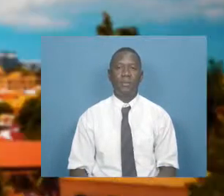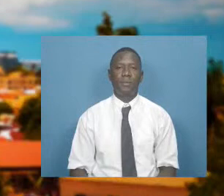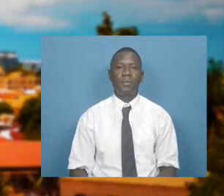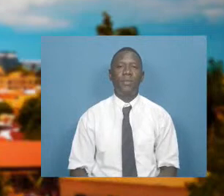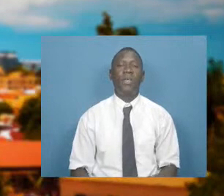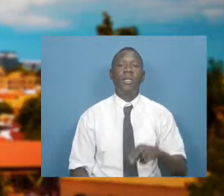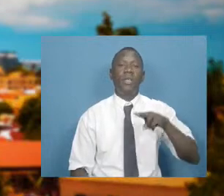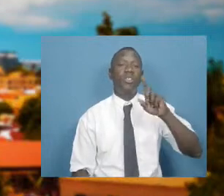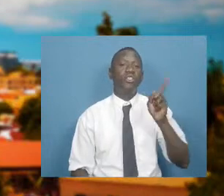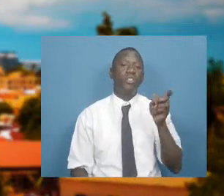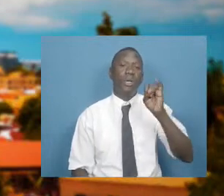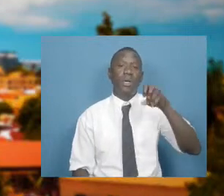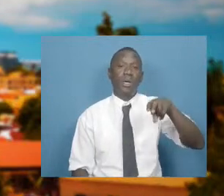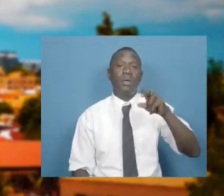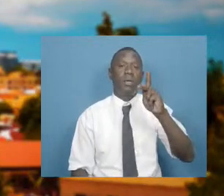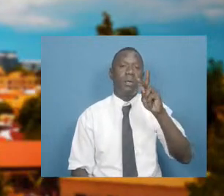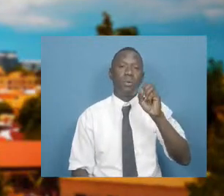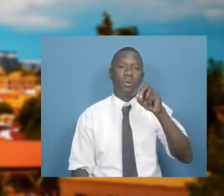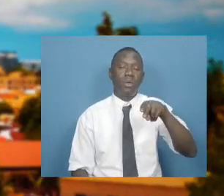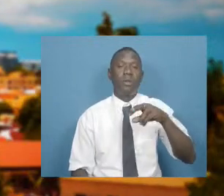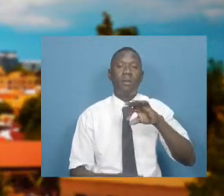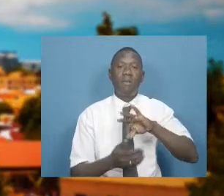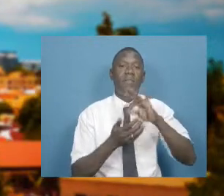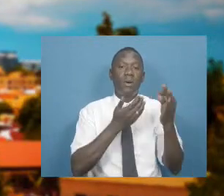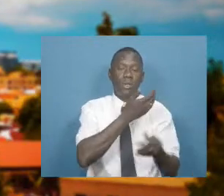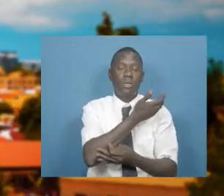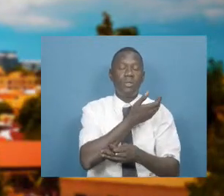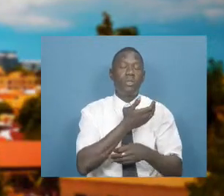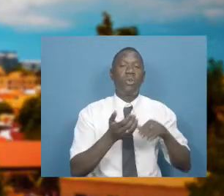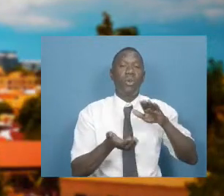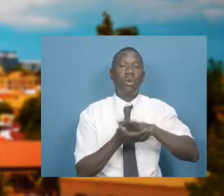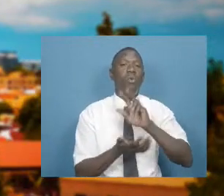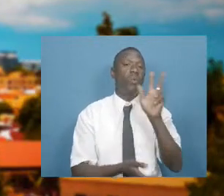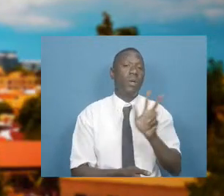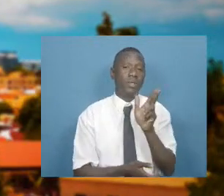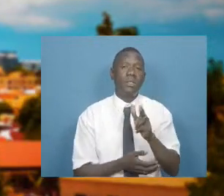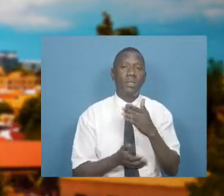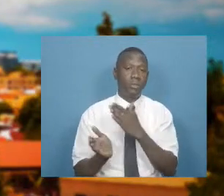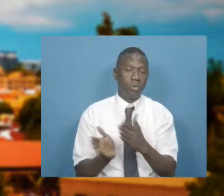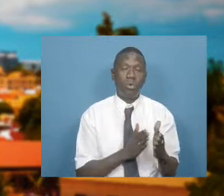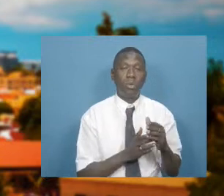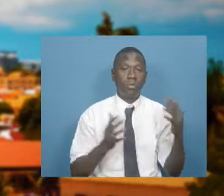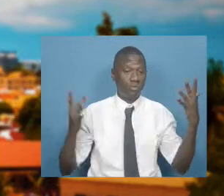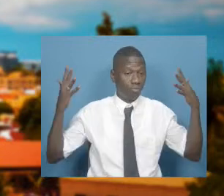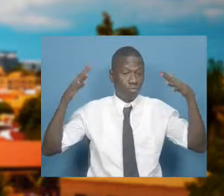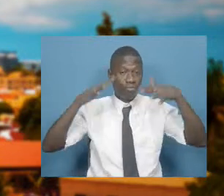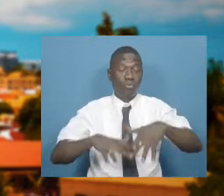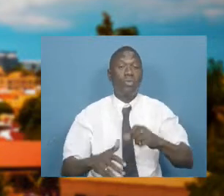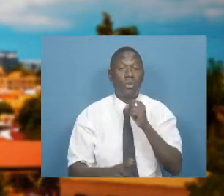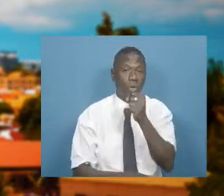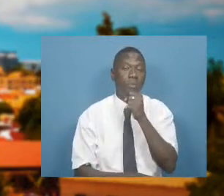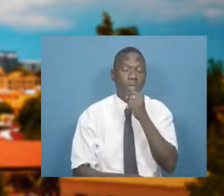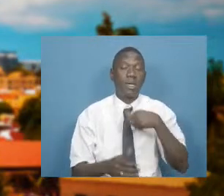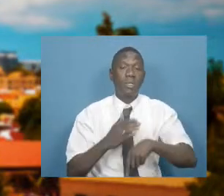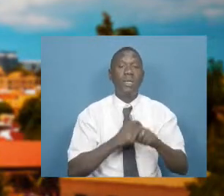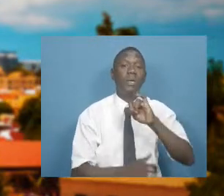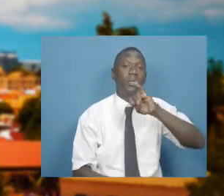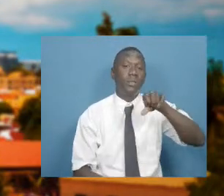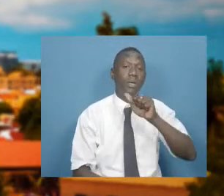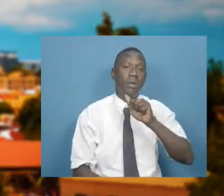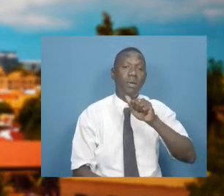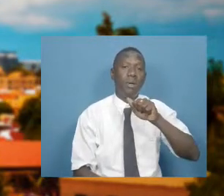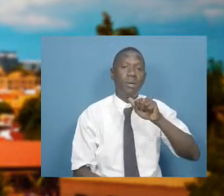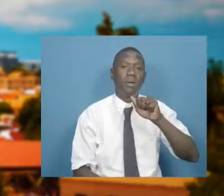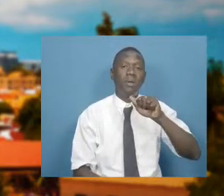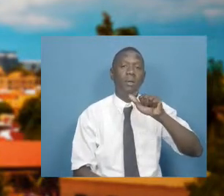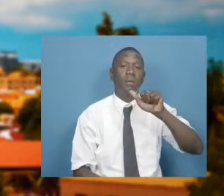The Ginkong Foundation under the Ginkong Group on Wednesday organized a press conference at Jambur village in the Kombo South district to